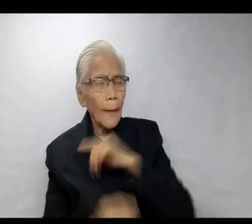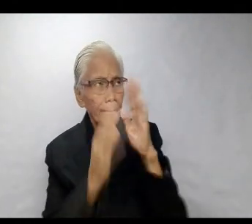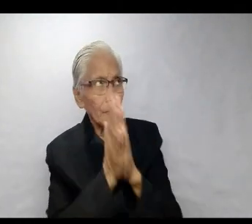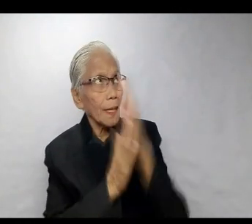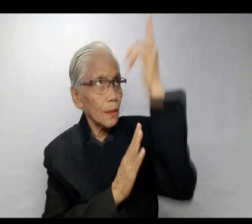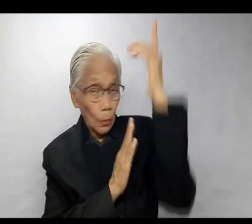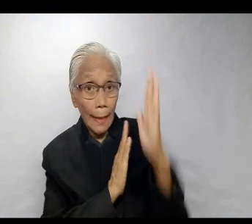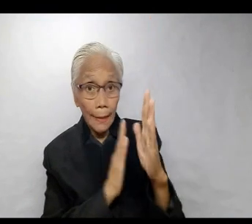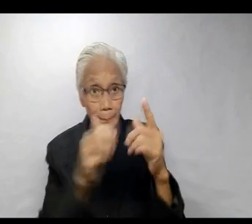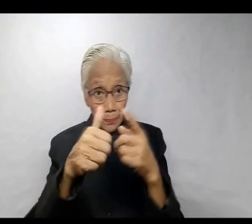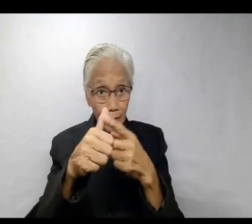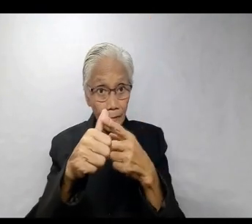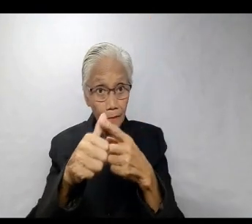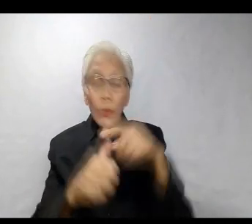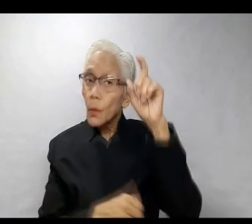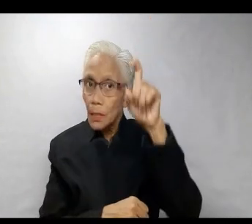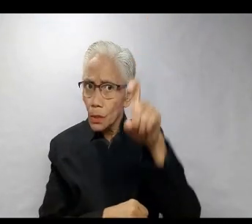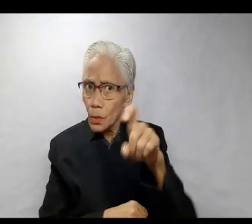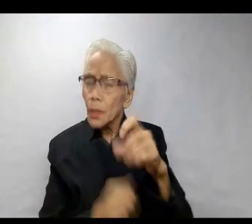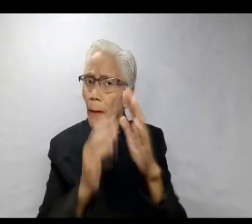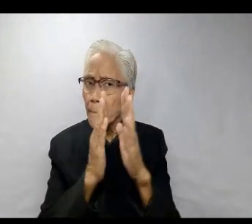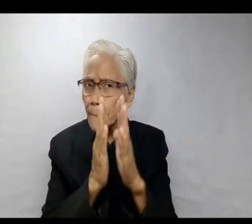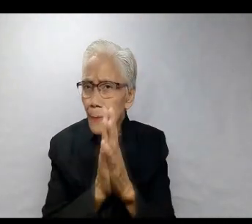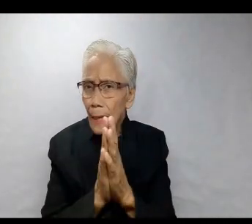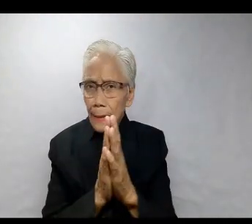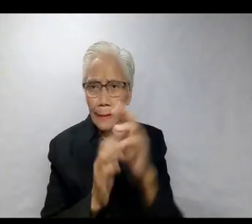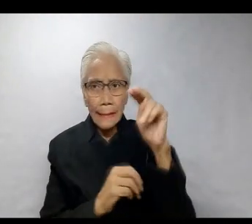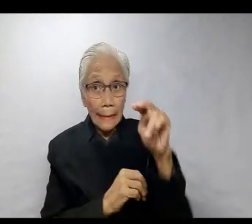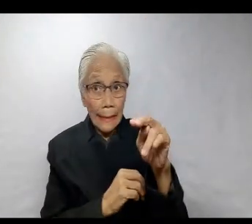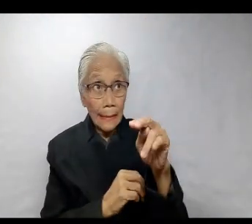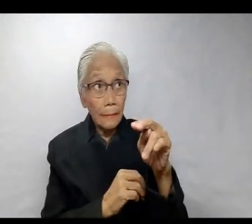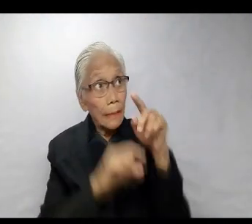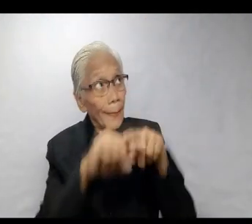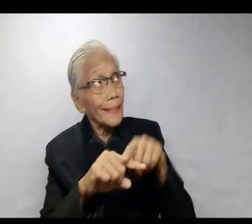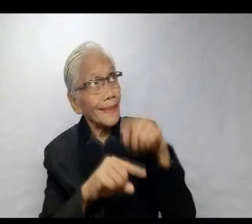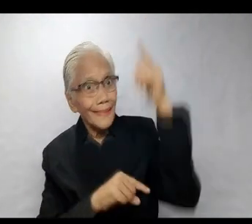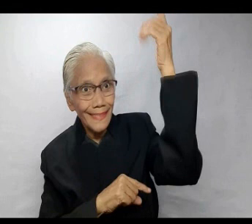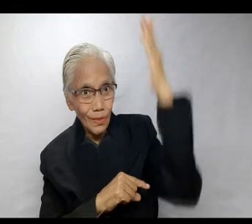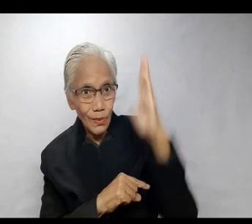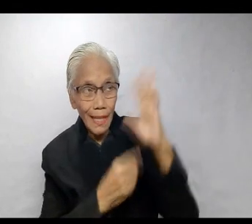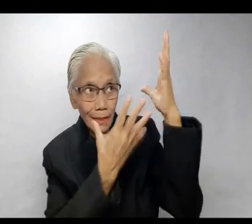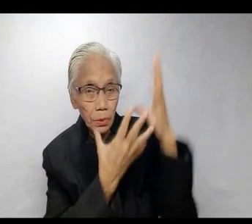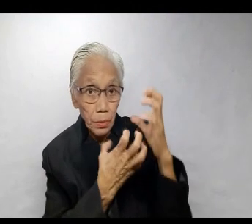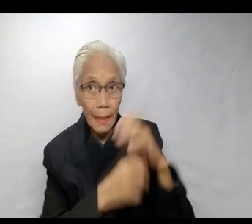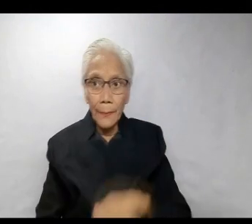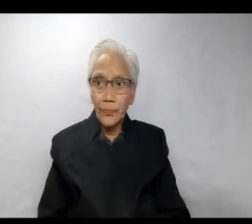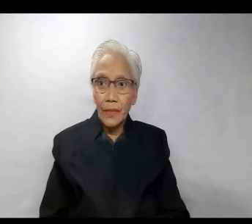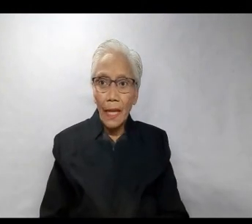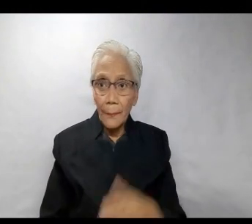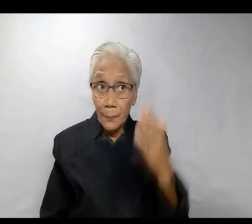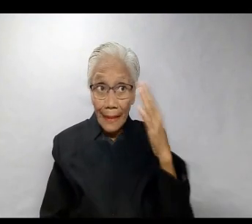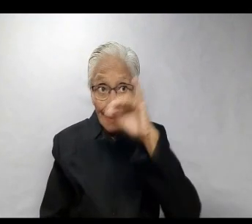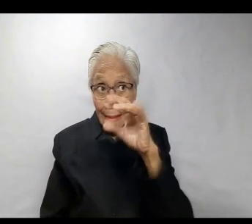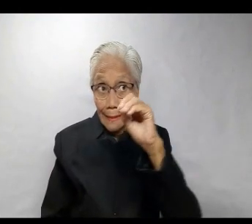God. First, we should pray only according to the will of God. The first letter of